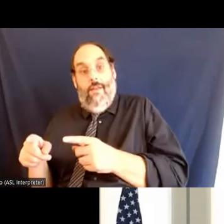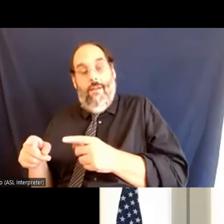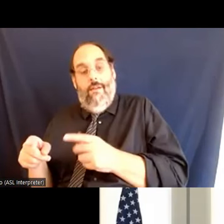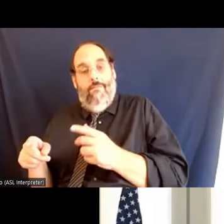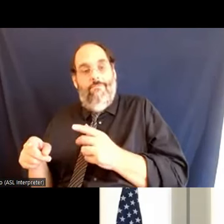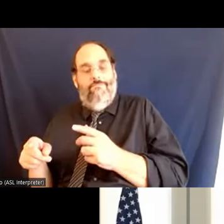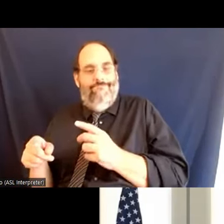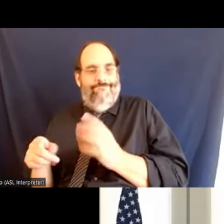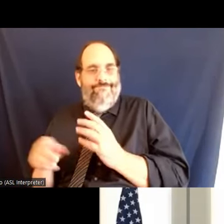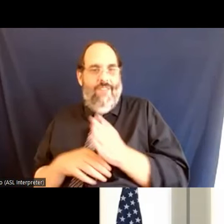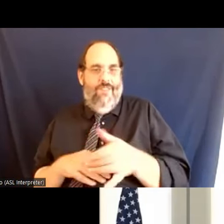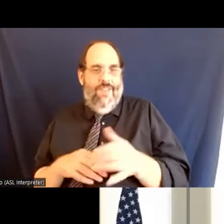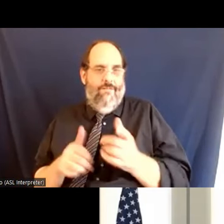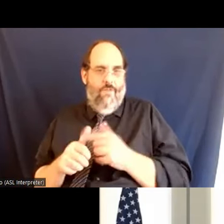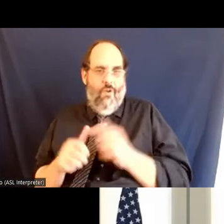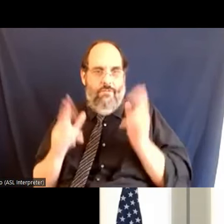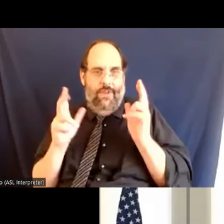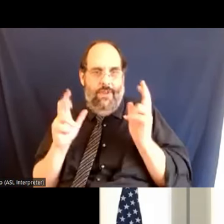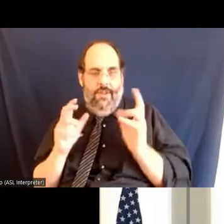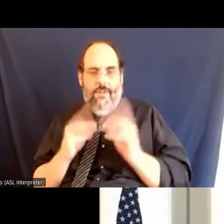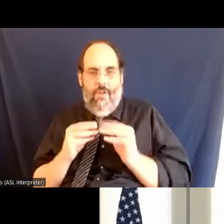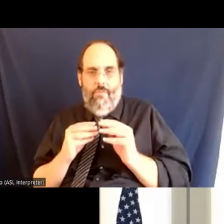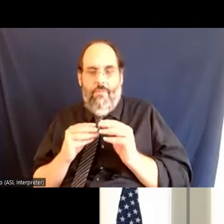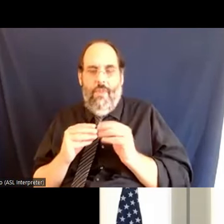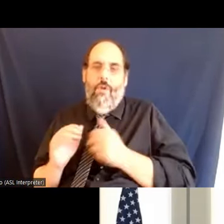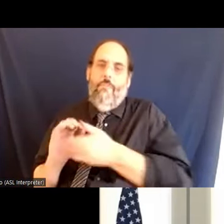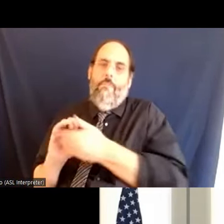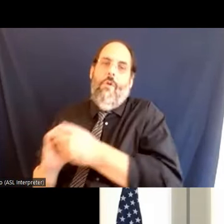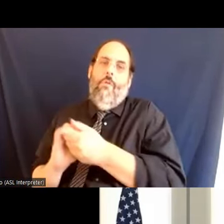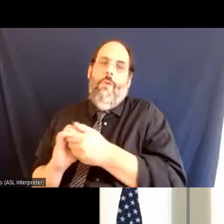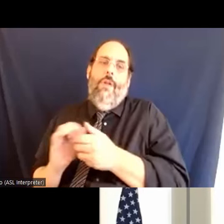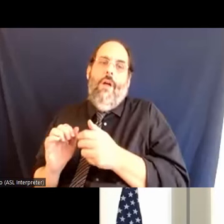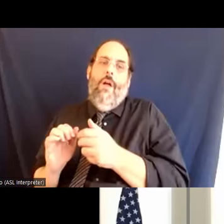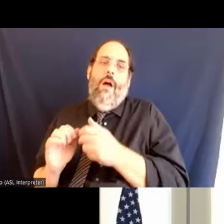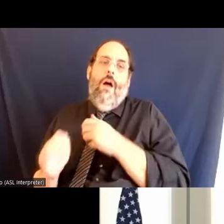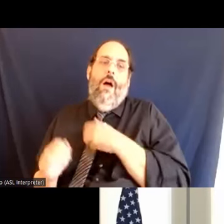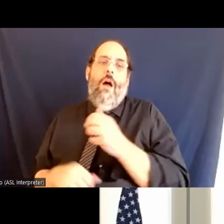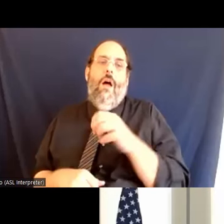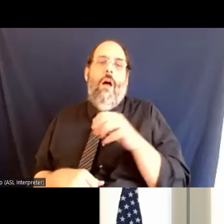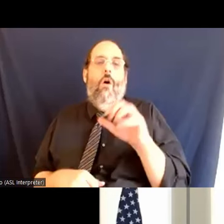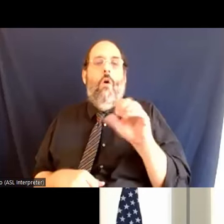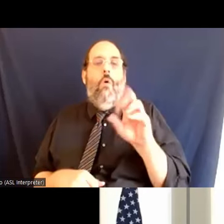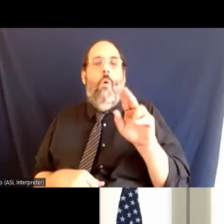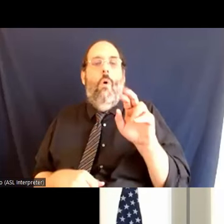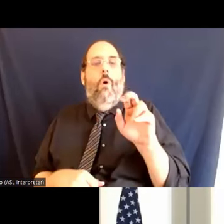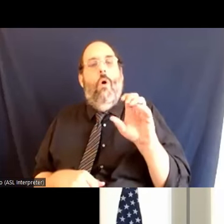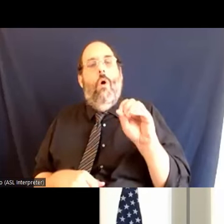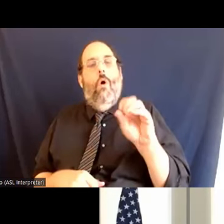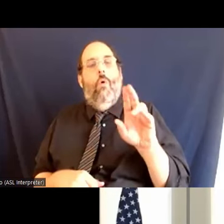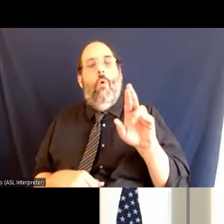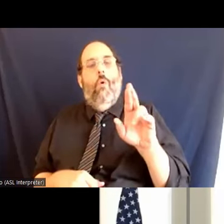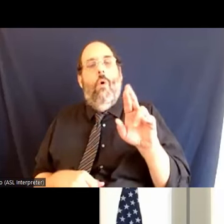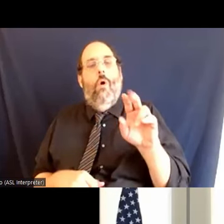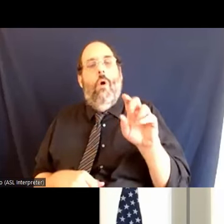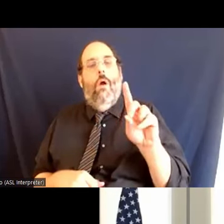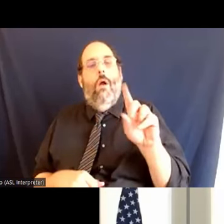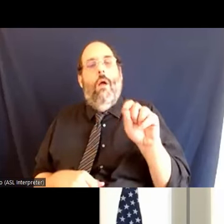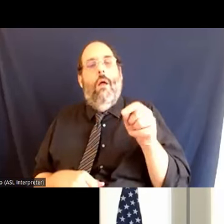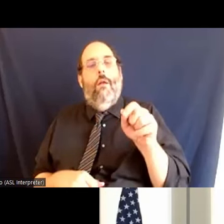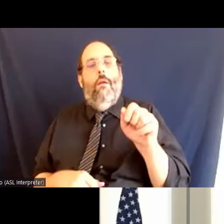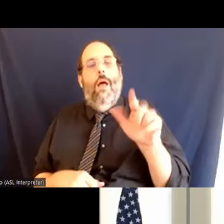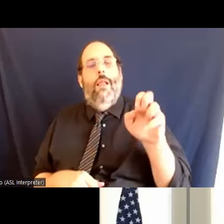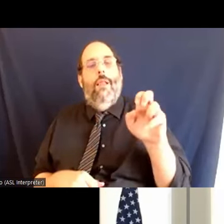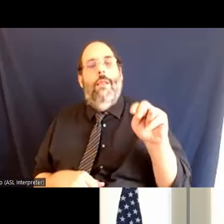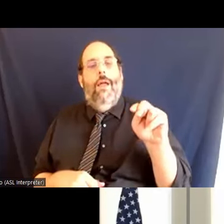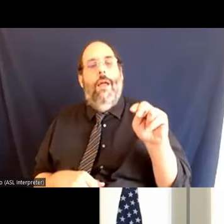that initial listening session, we partnered with the Coeur d'Alene tribe, which is in Coeur d'Alene, Idaho. And at